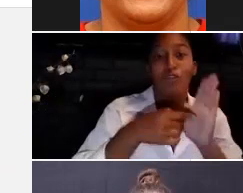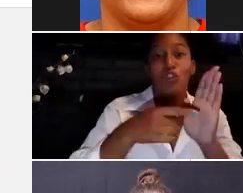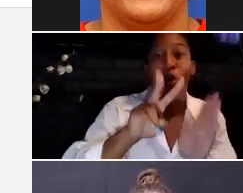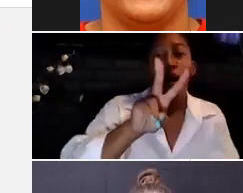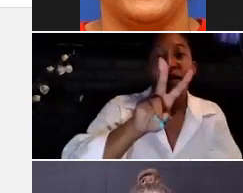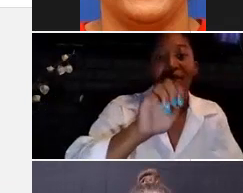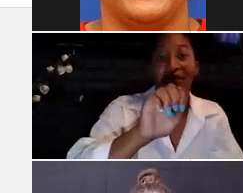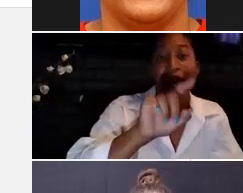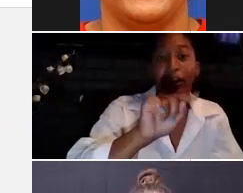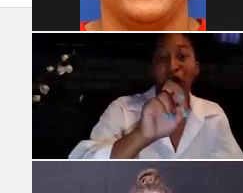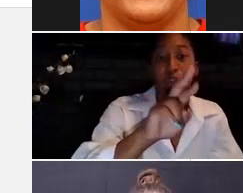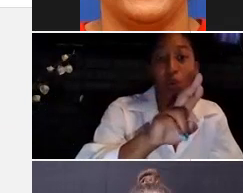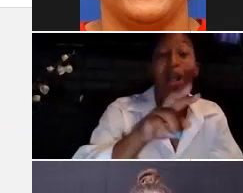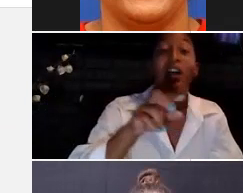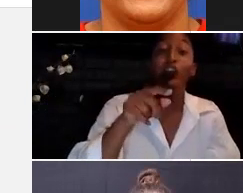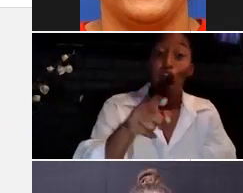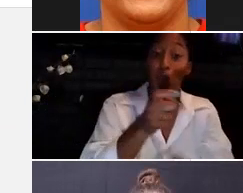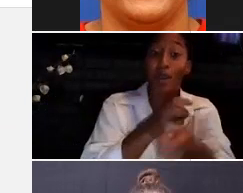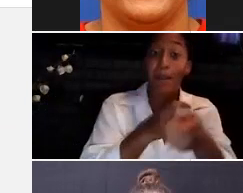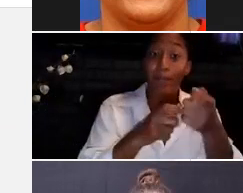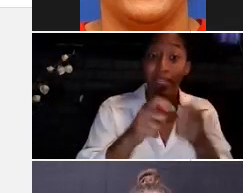G. All right.